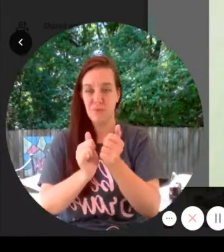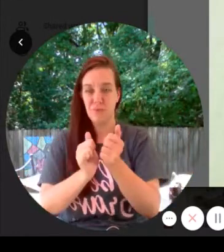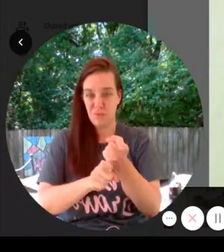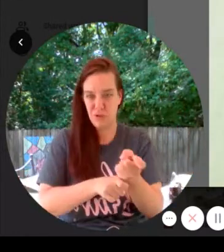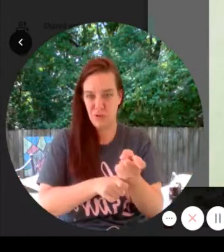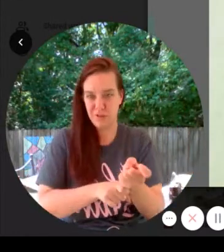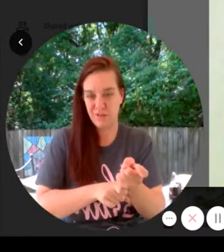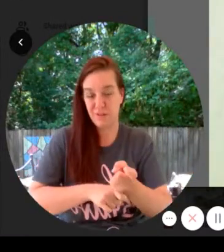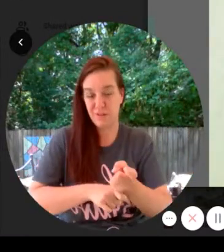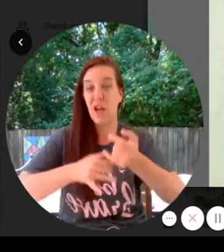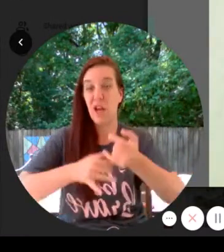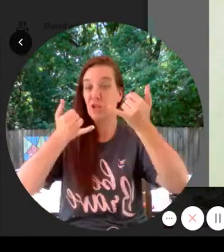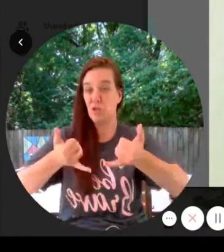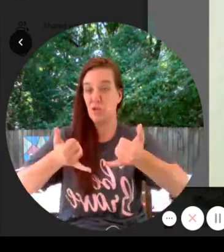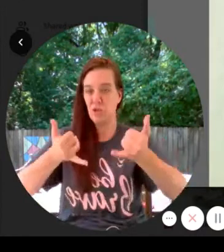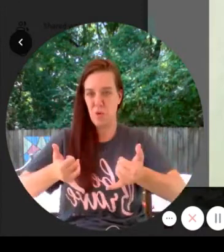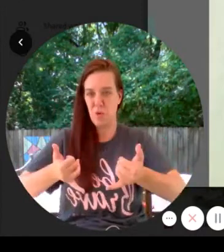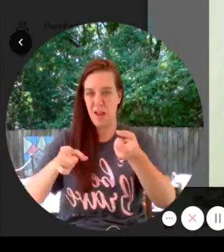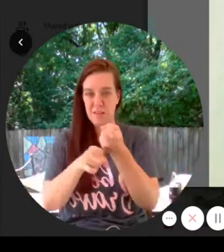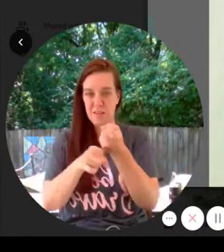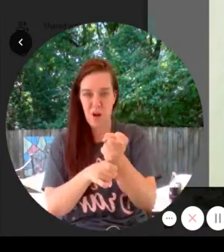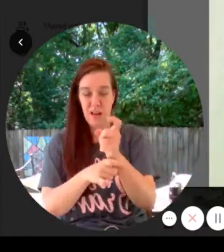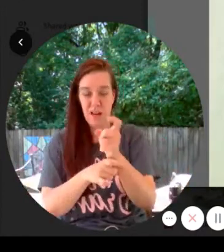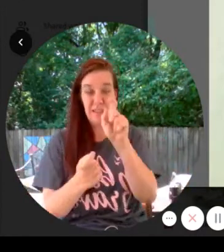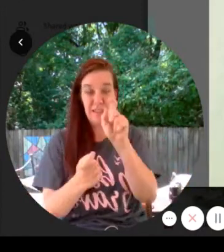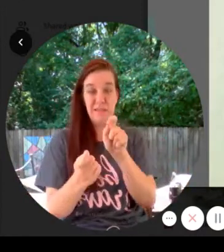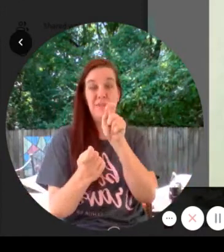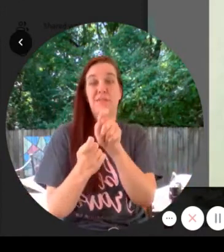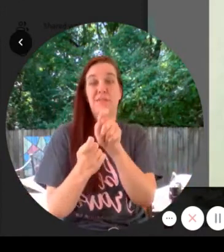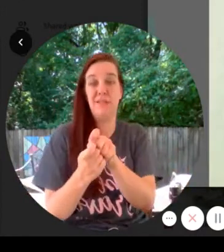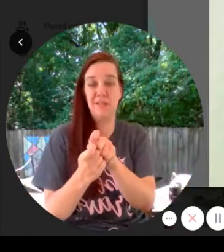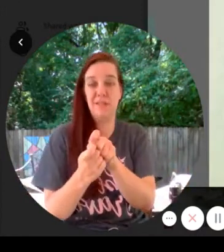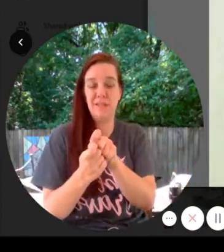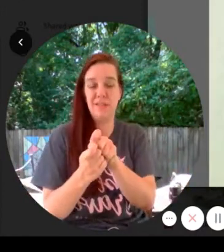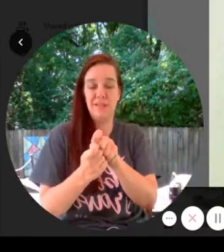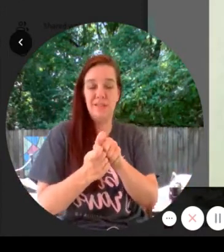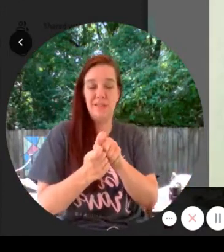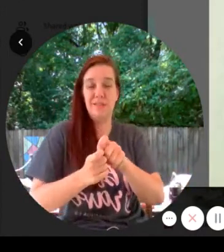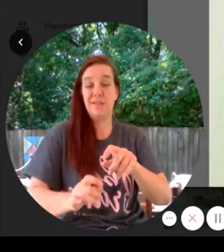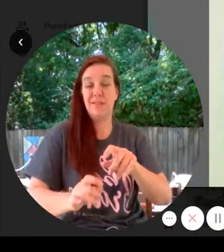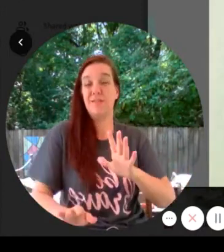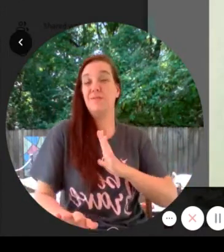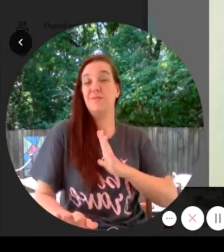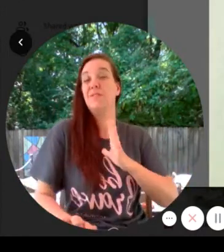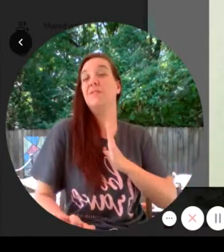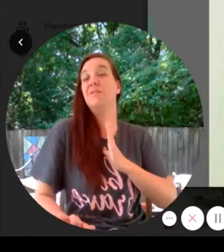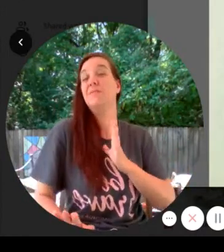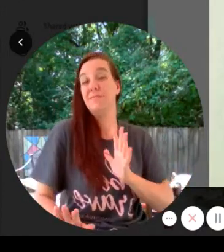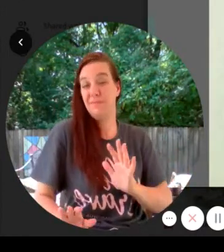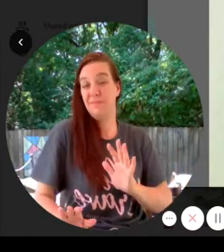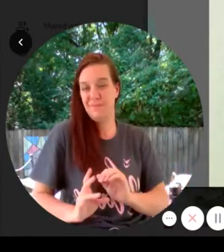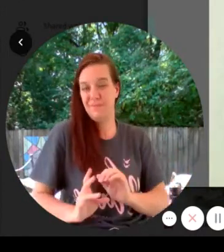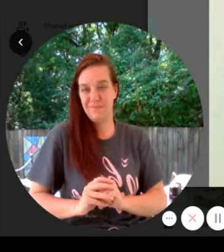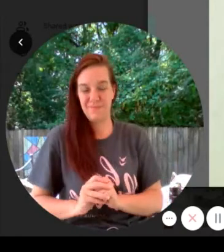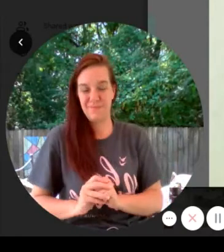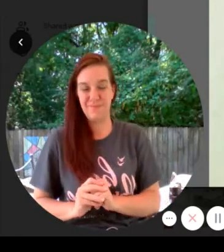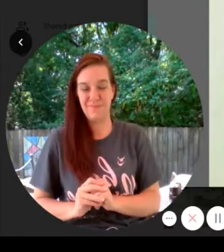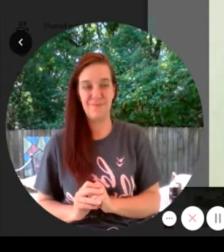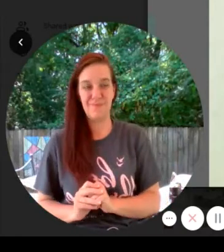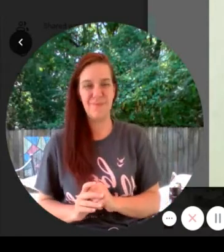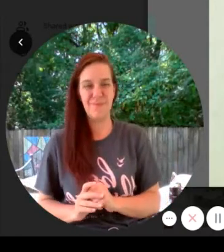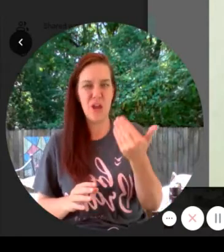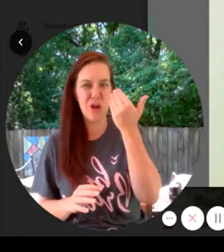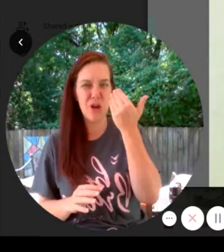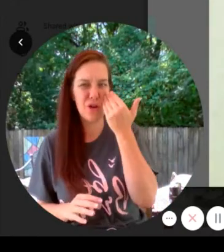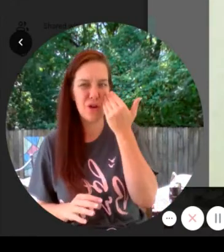exercise would be particularly elegant. Did you know you can pull